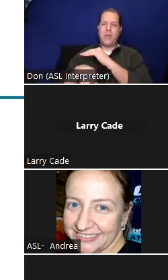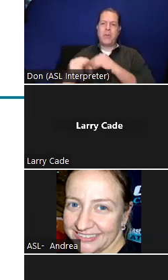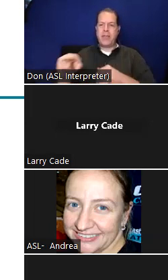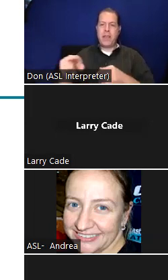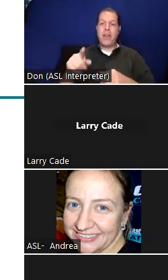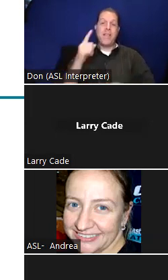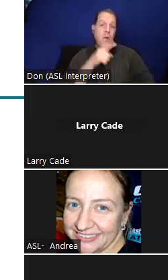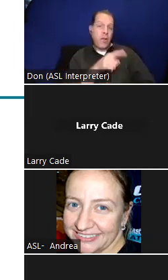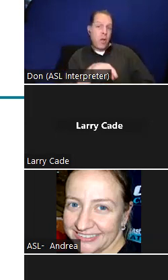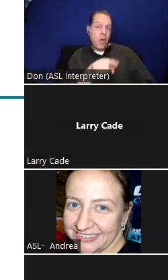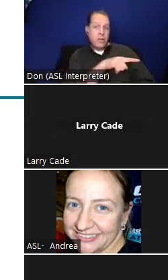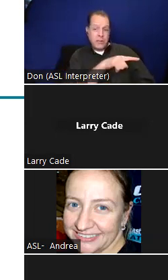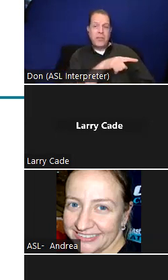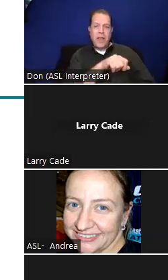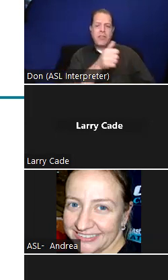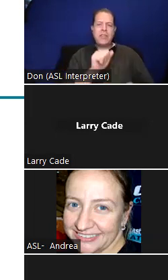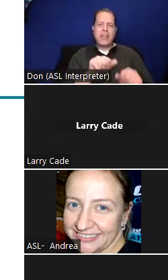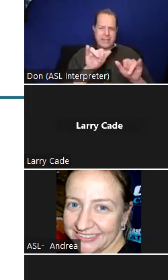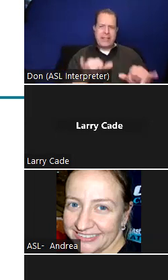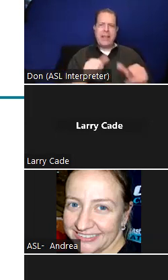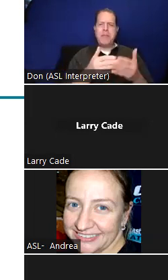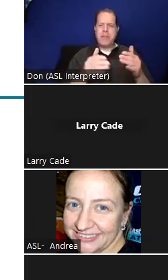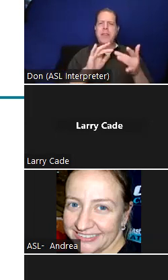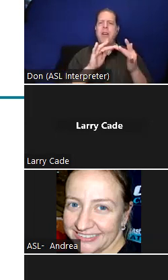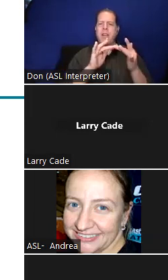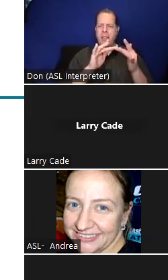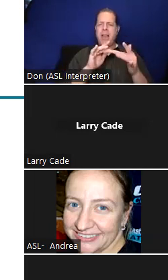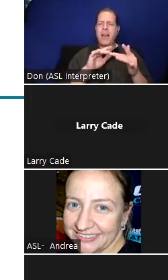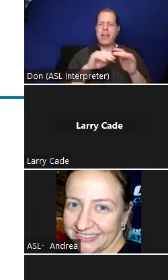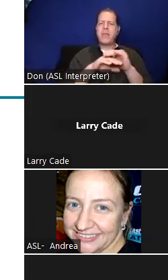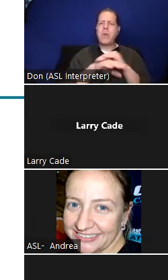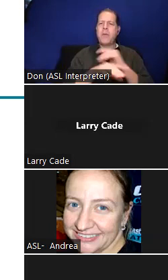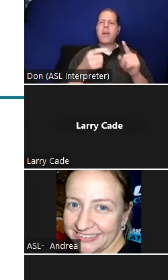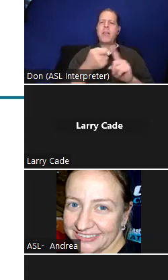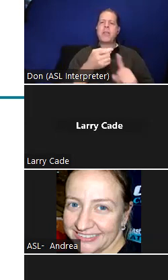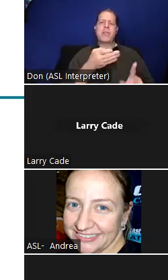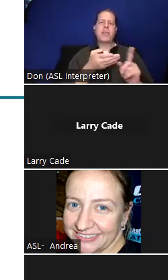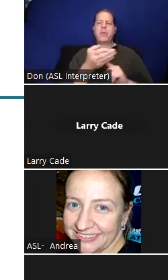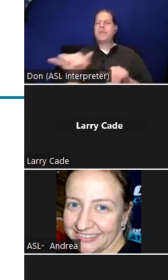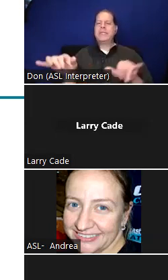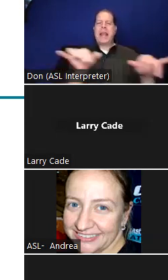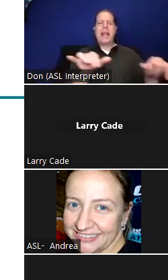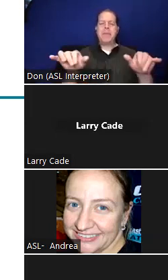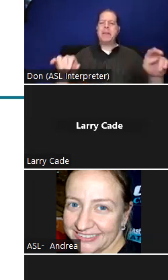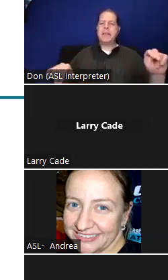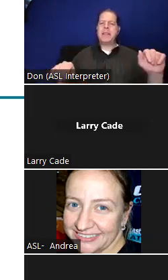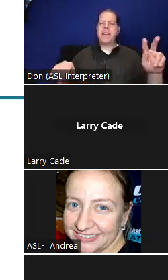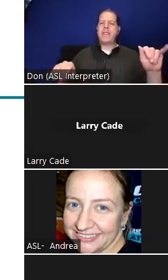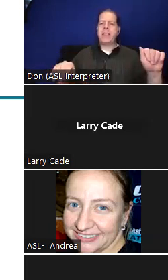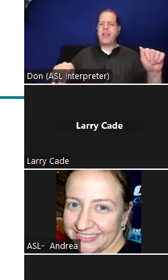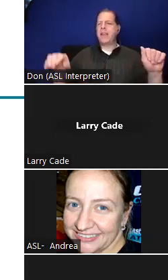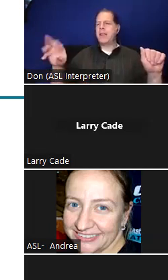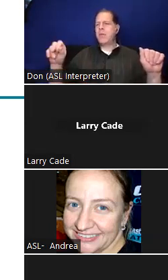your employees can do that same online enrollment, but through Navia's portal. So you'll see the link right here,